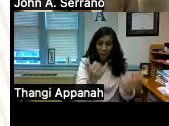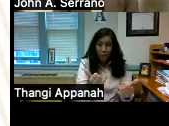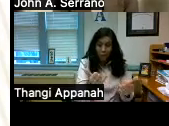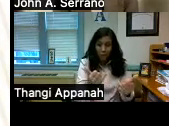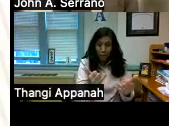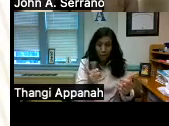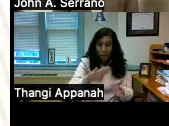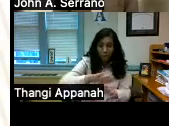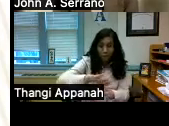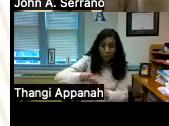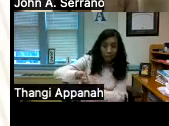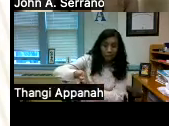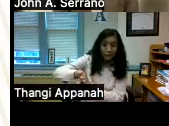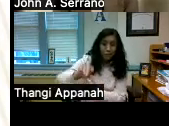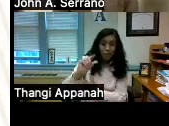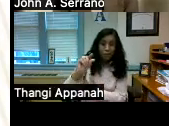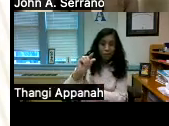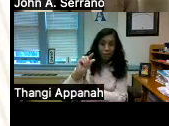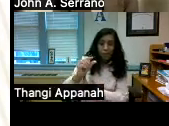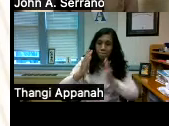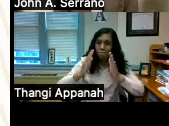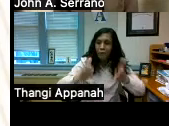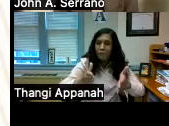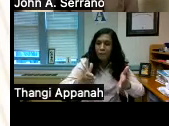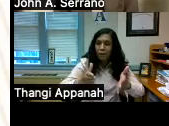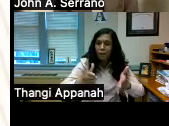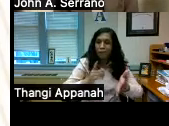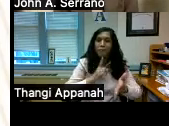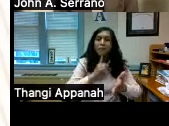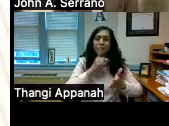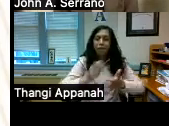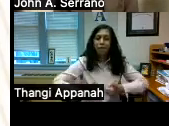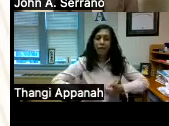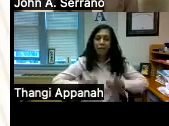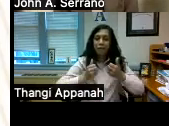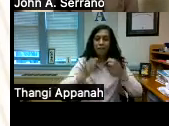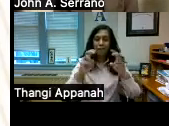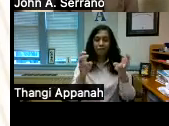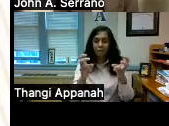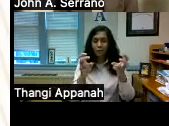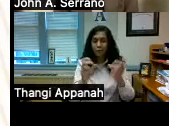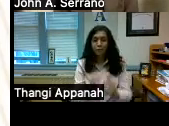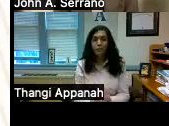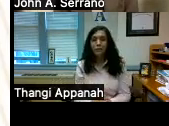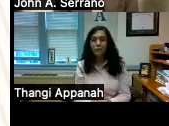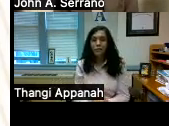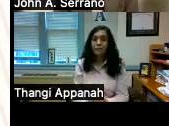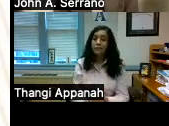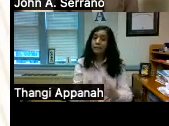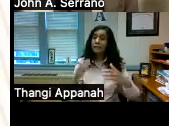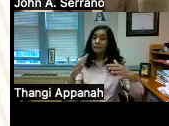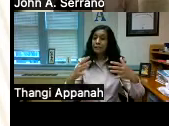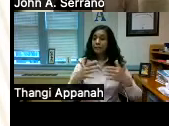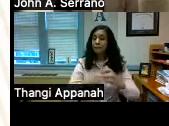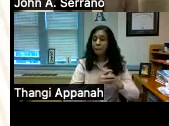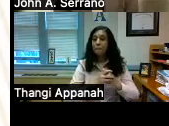So reading and writing and academic work. Having talked about those, let's put those aside for just a moment and talk